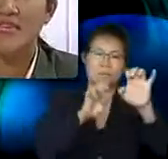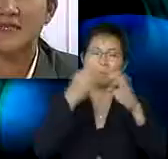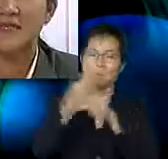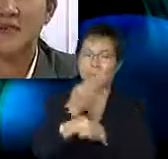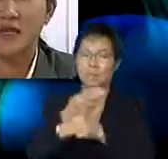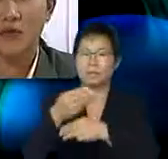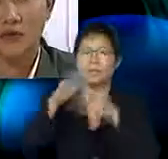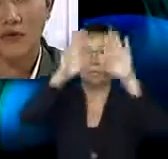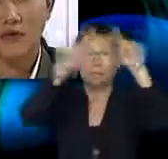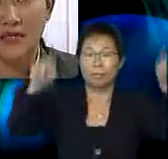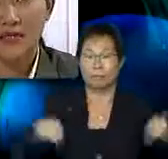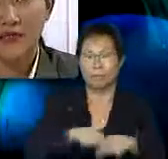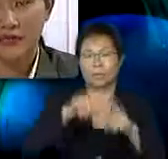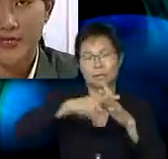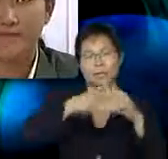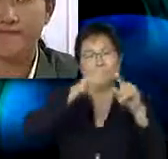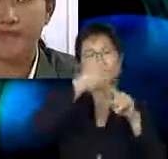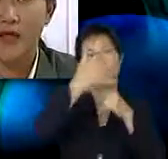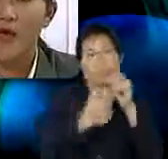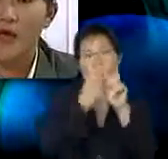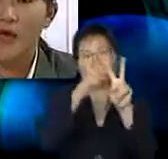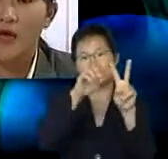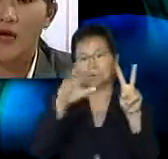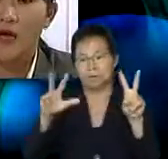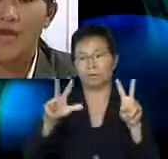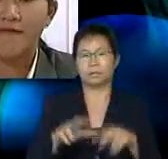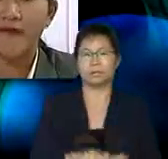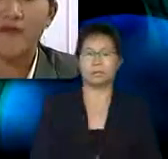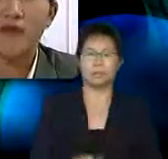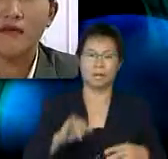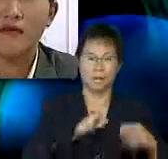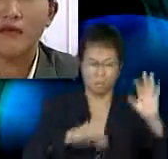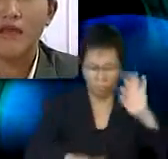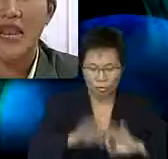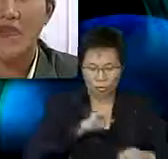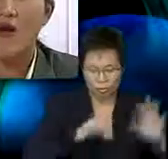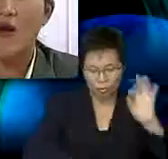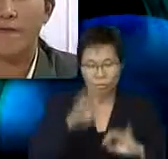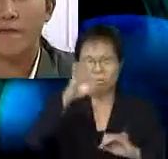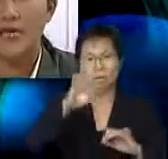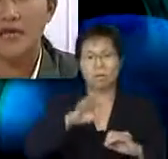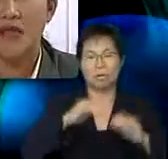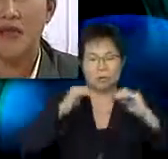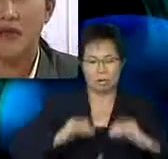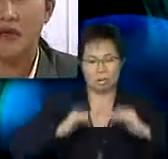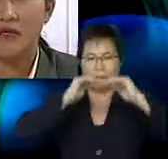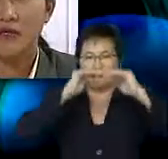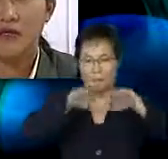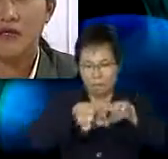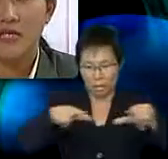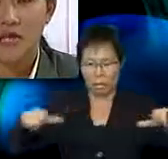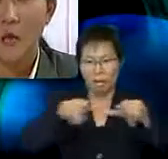board since mid-2003. I found out that the level of basic